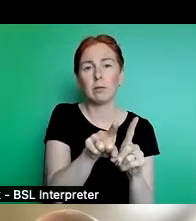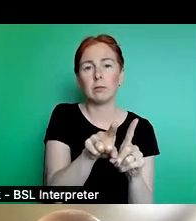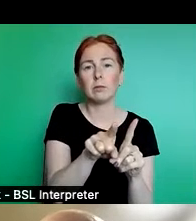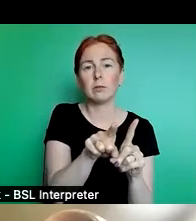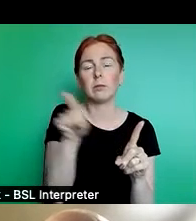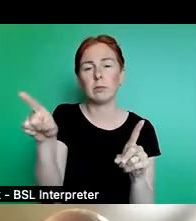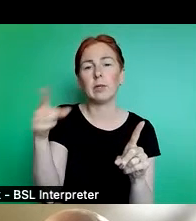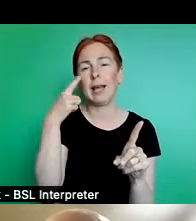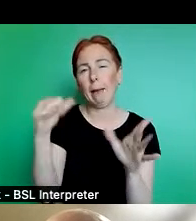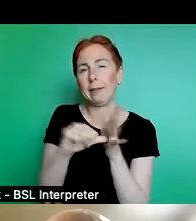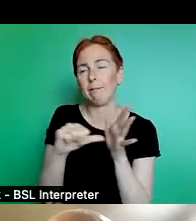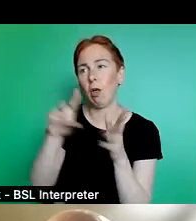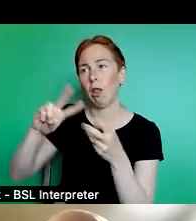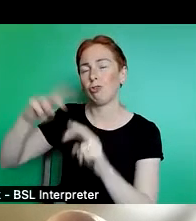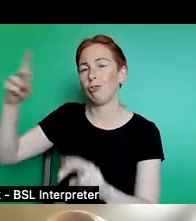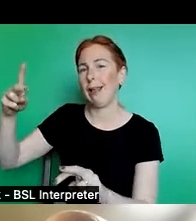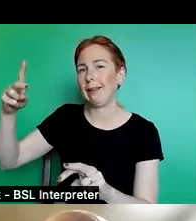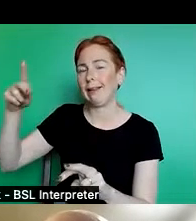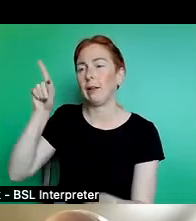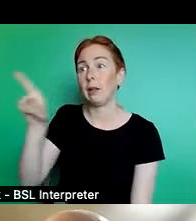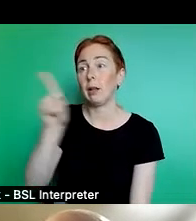no difficulty asking your GP